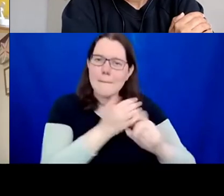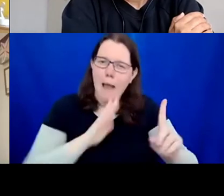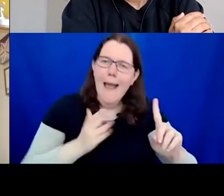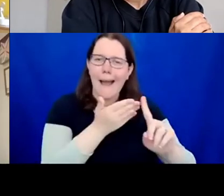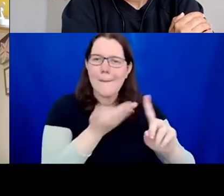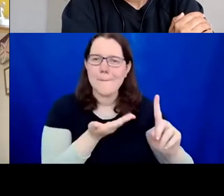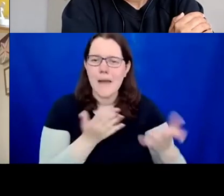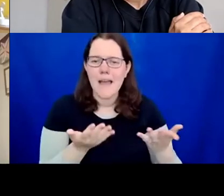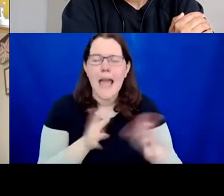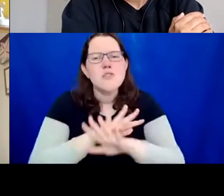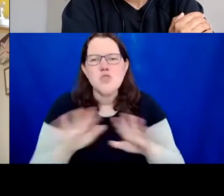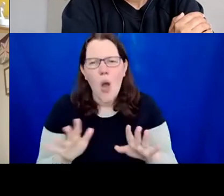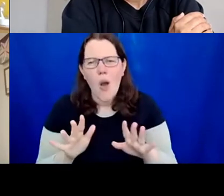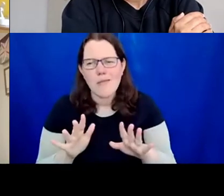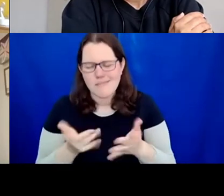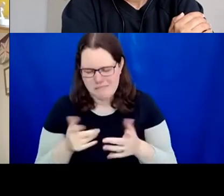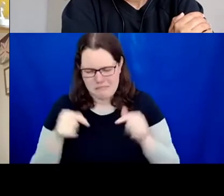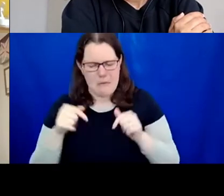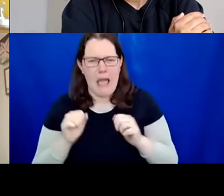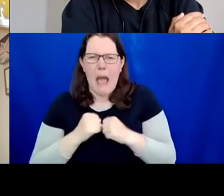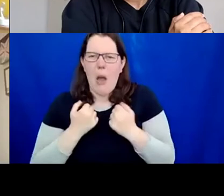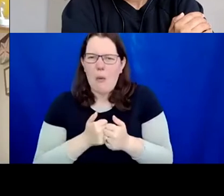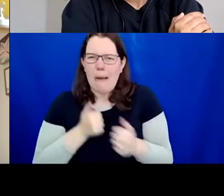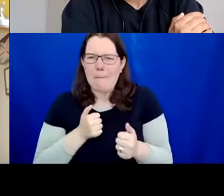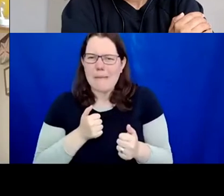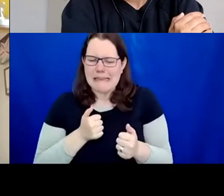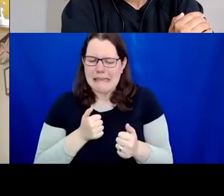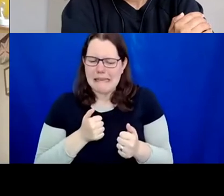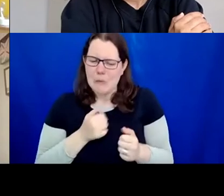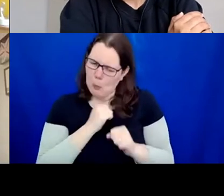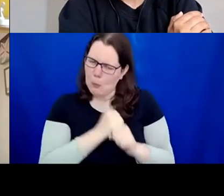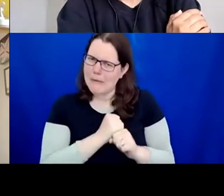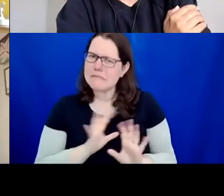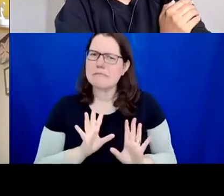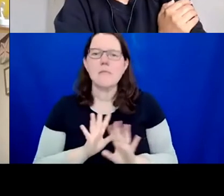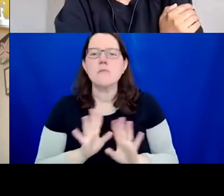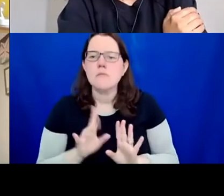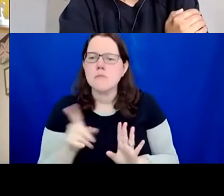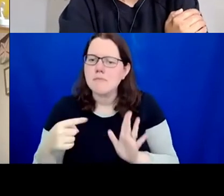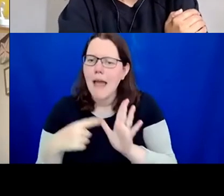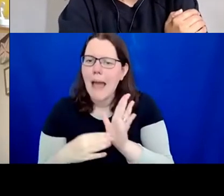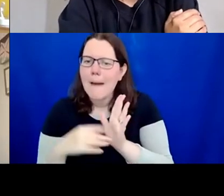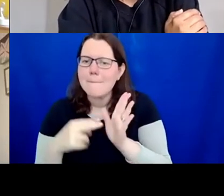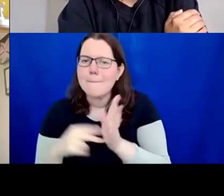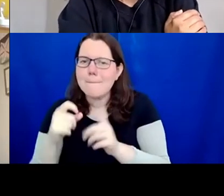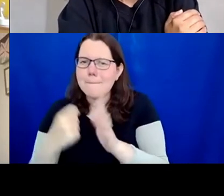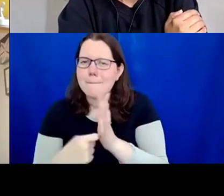an organizational commitment. I think it's, as Manprit is saying, it's that embeddedness across the whole